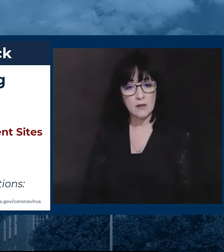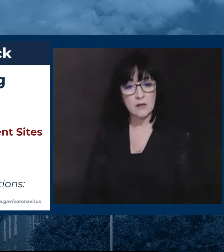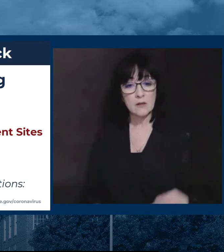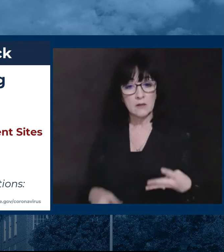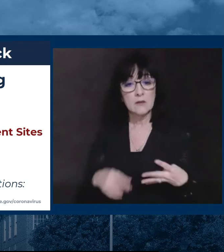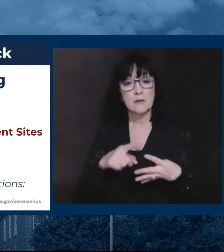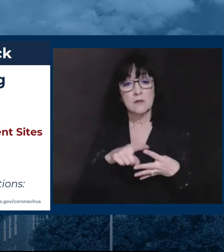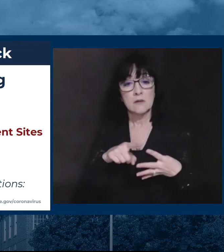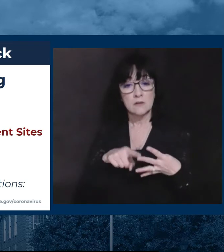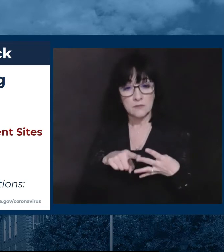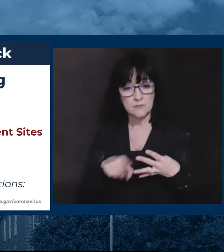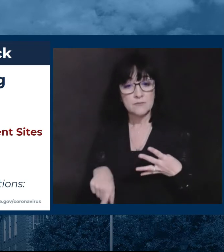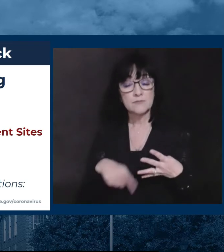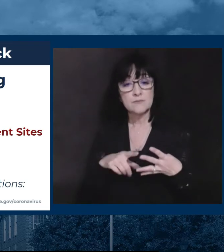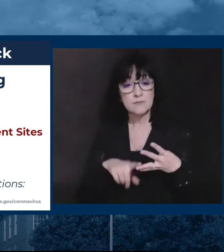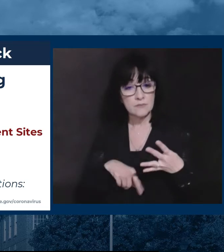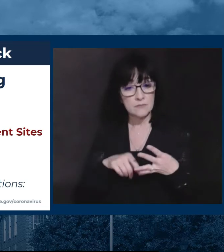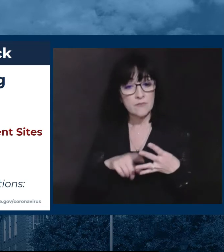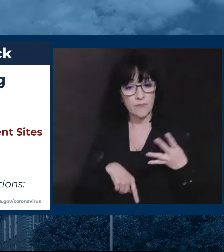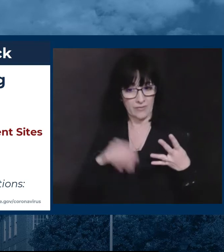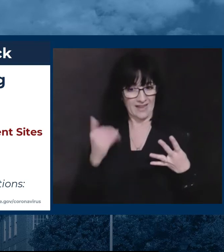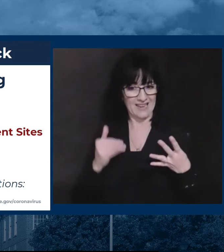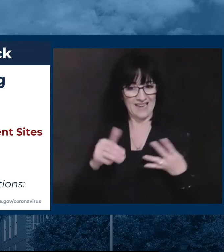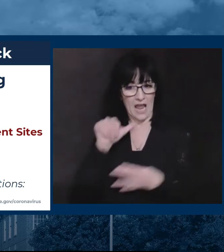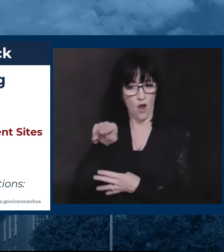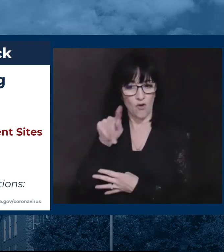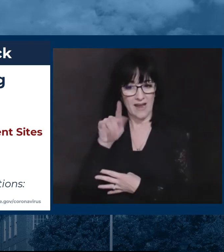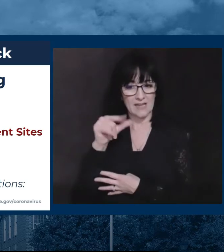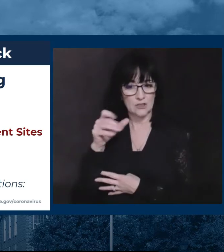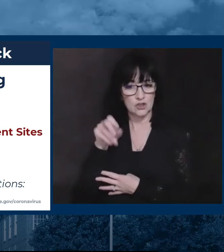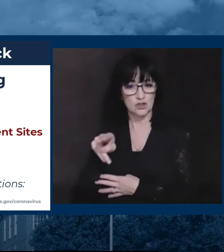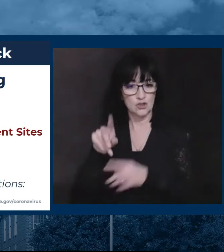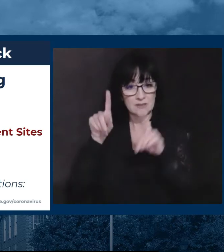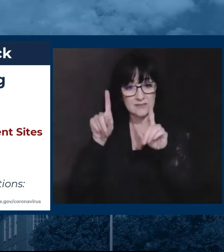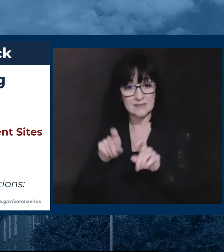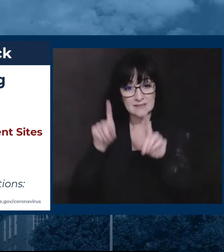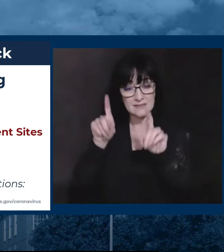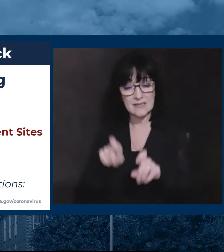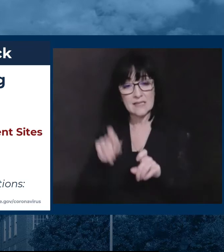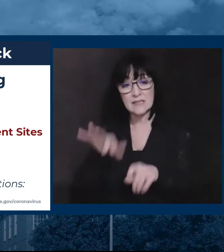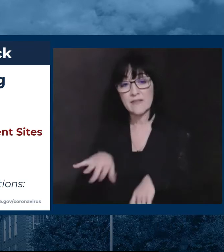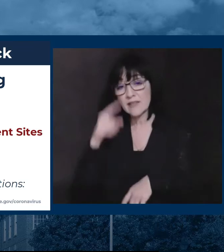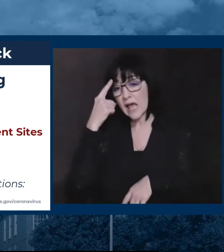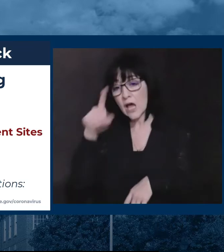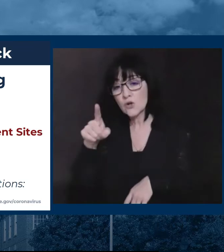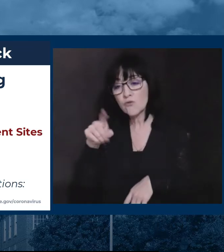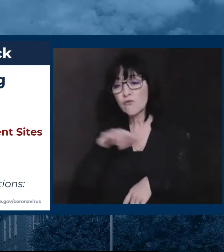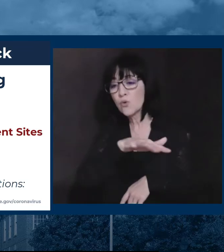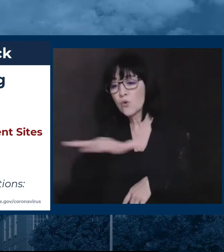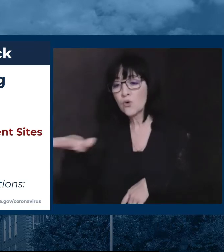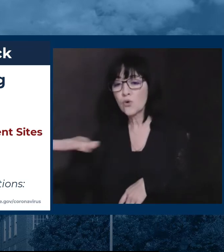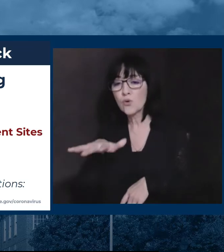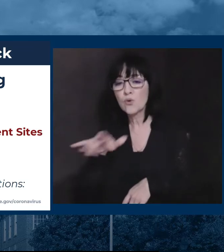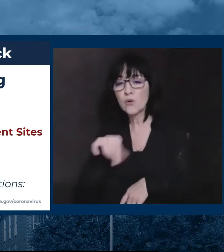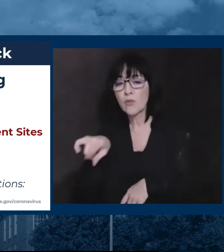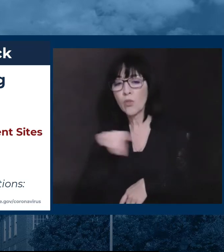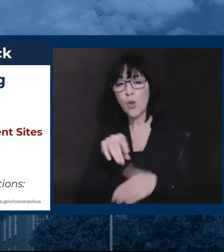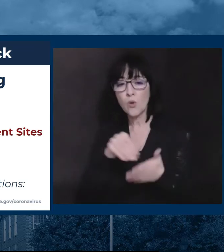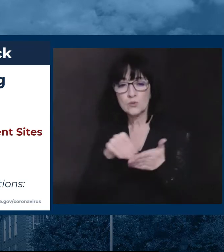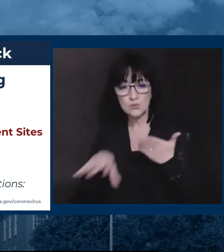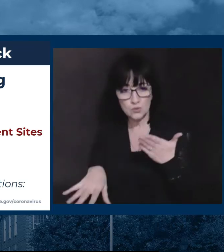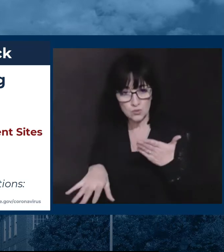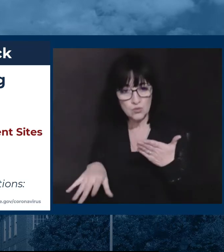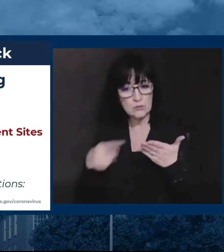that are happening. We do have antigen testing that is for a wider group of students. We can do this